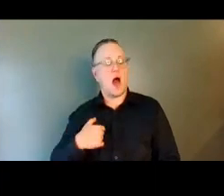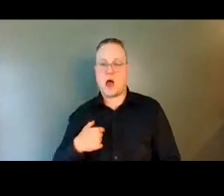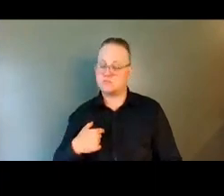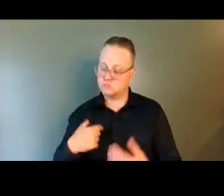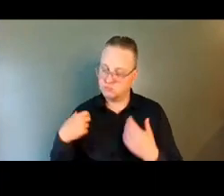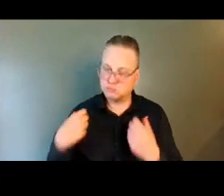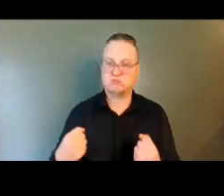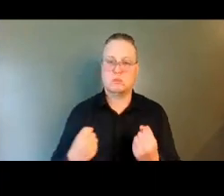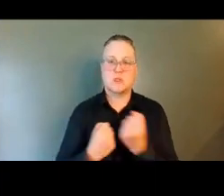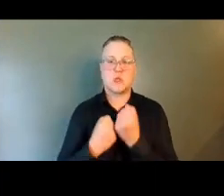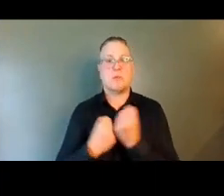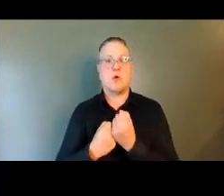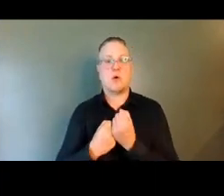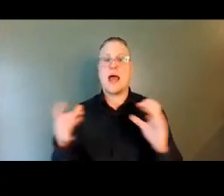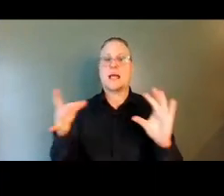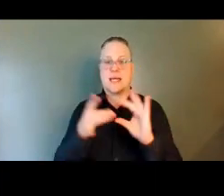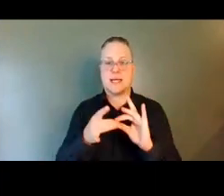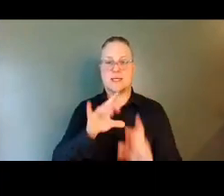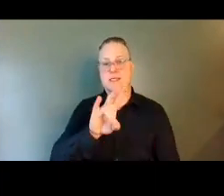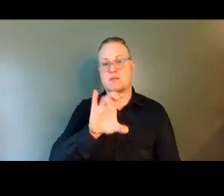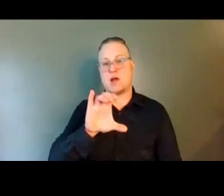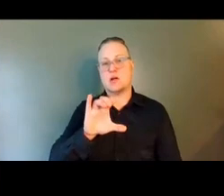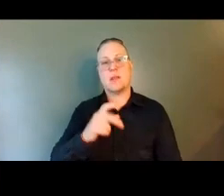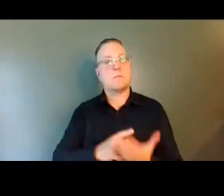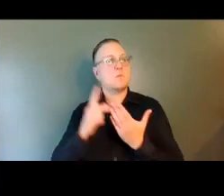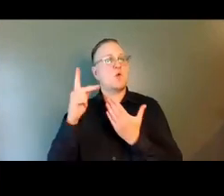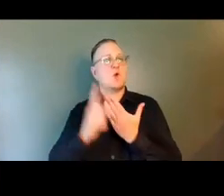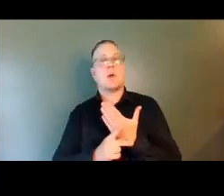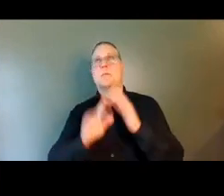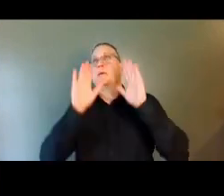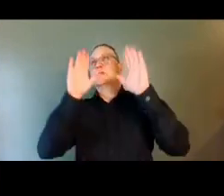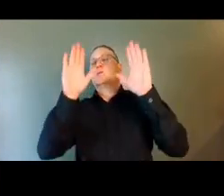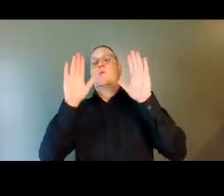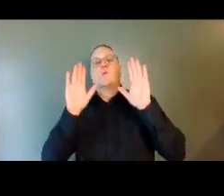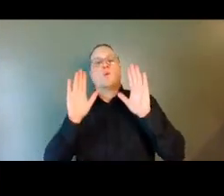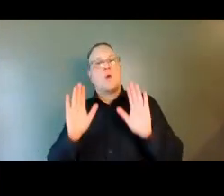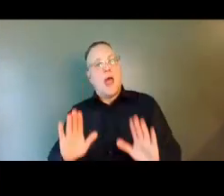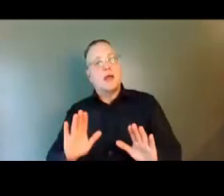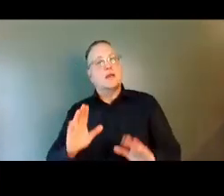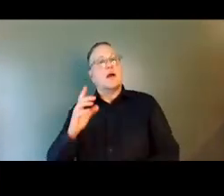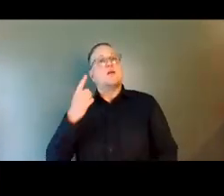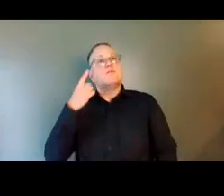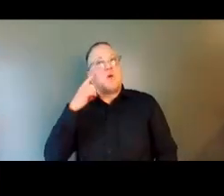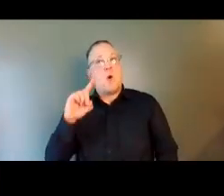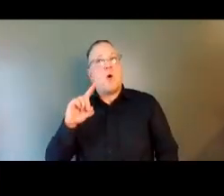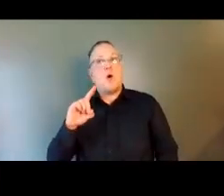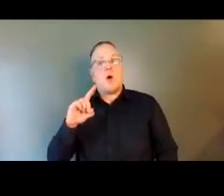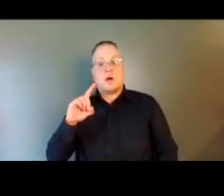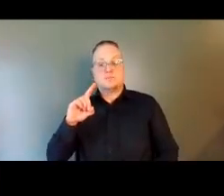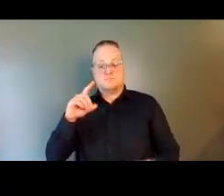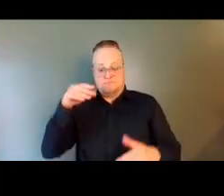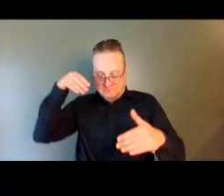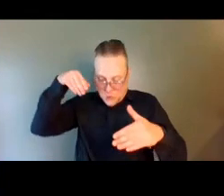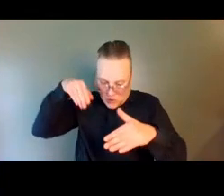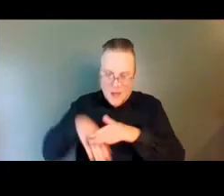strong feelings about that program. I think that is a great way for people with disabilities to